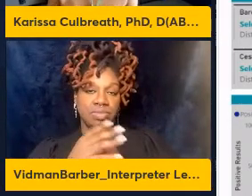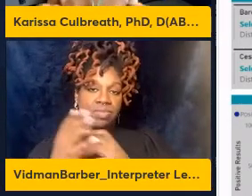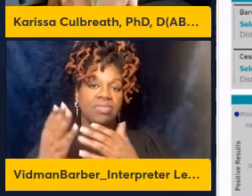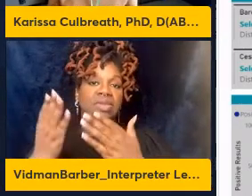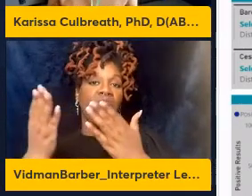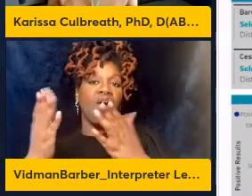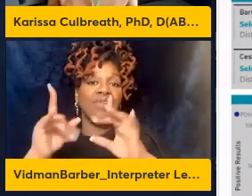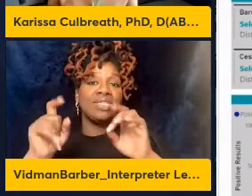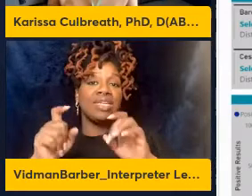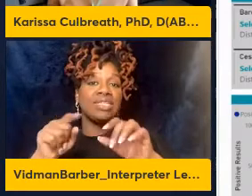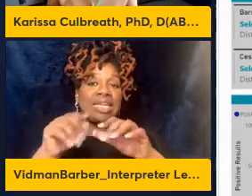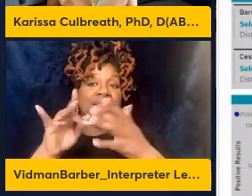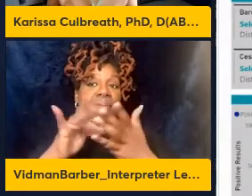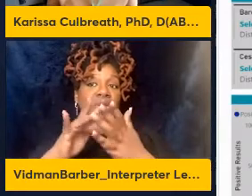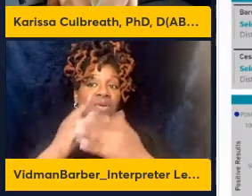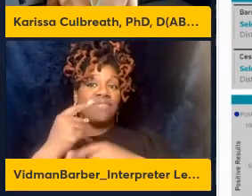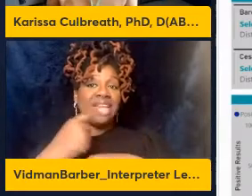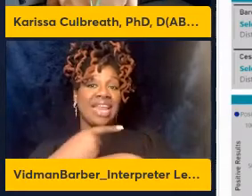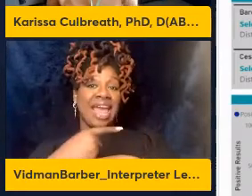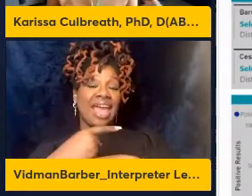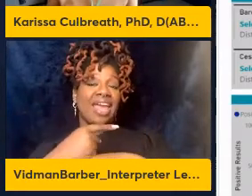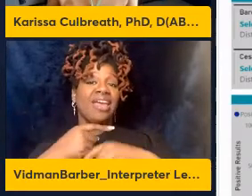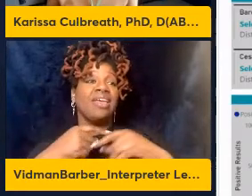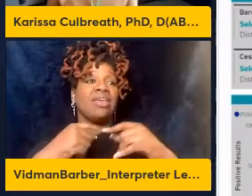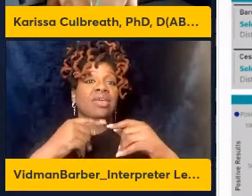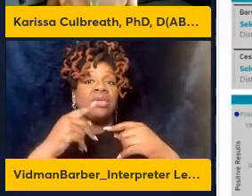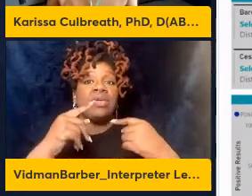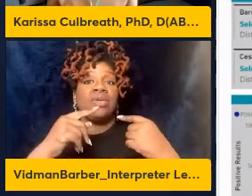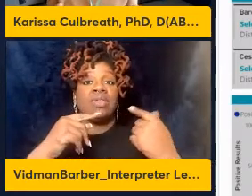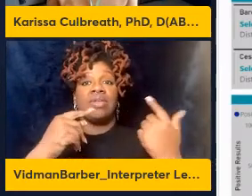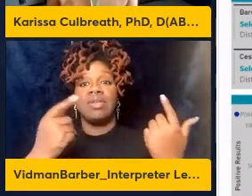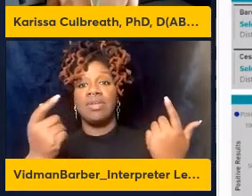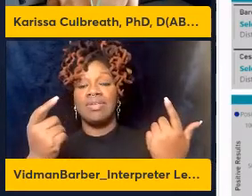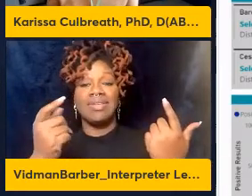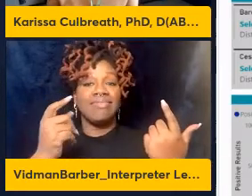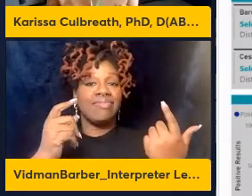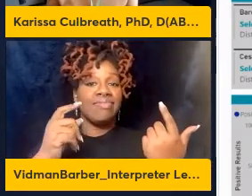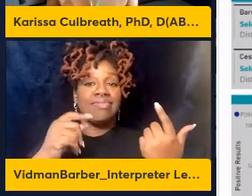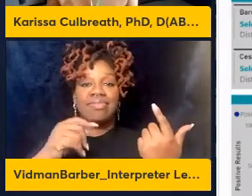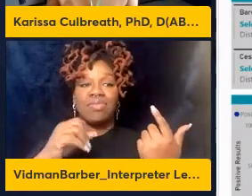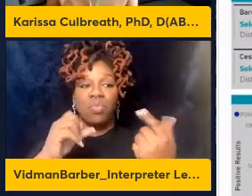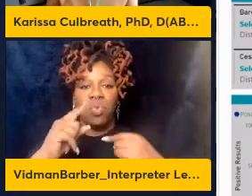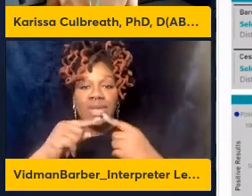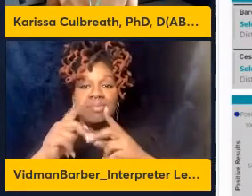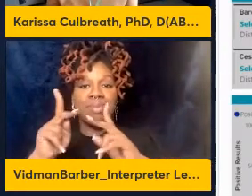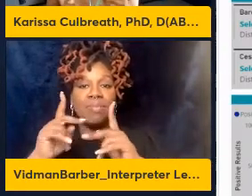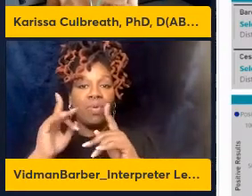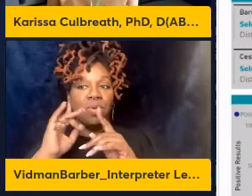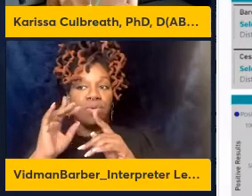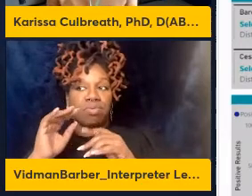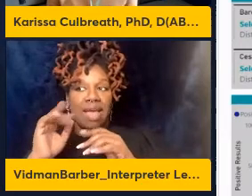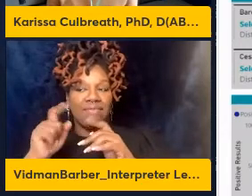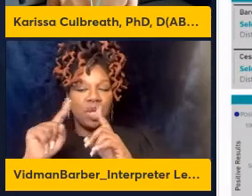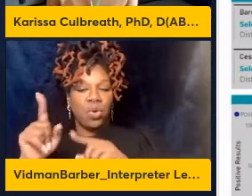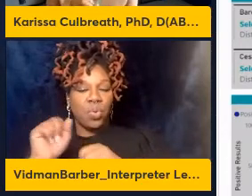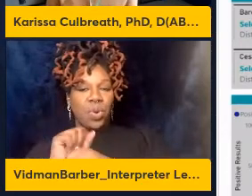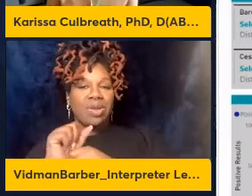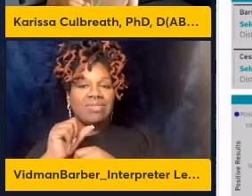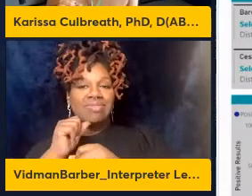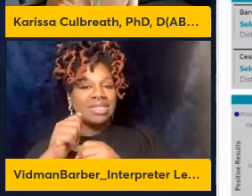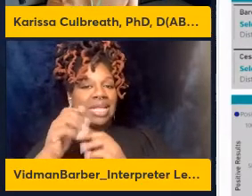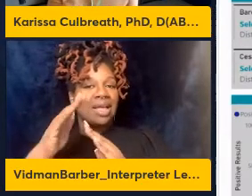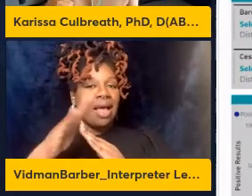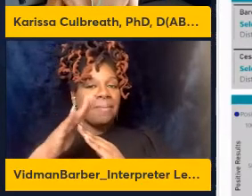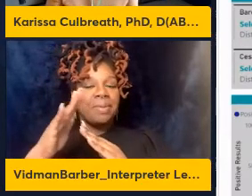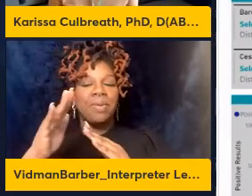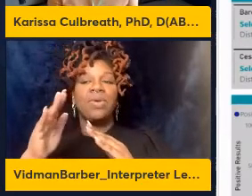day when individuals may be at work is not optimal. So we're able to offer testing at times